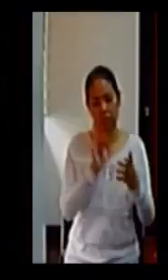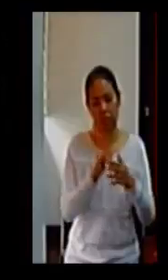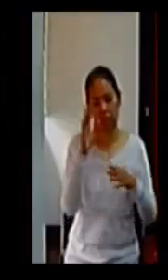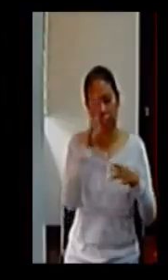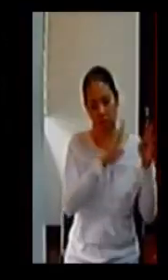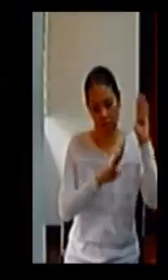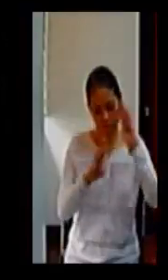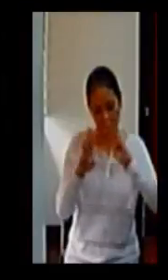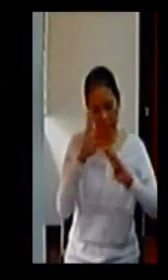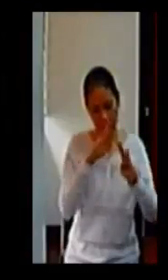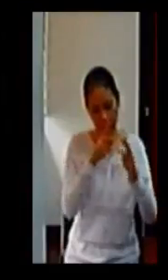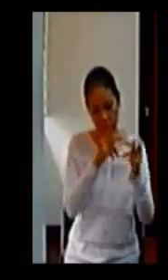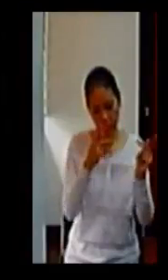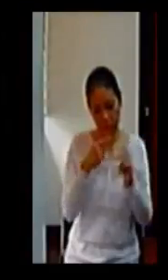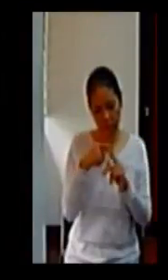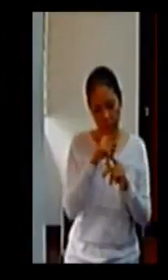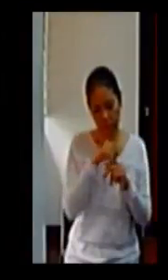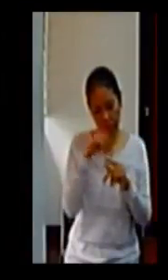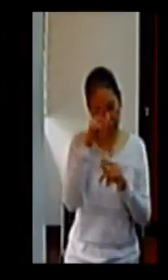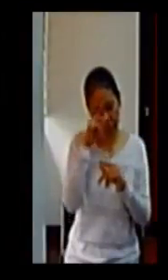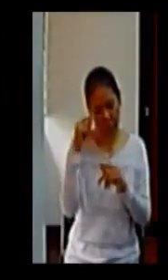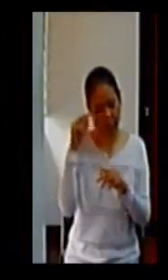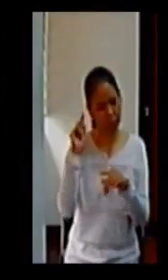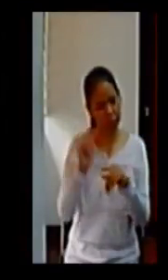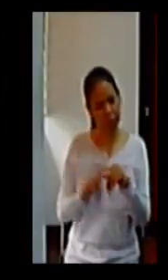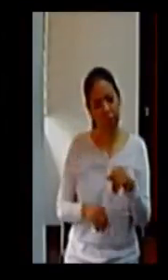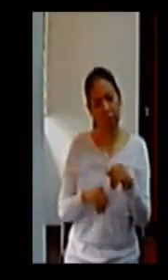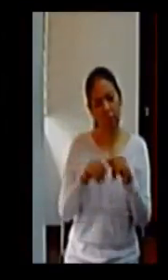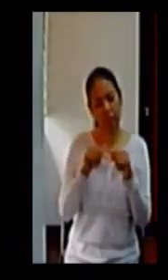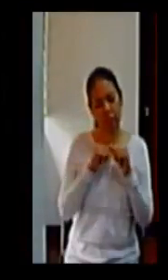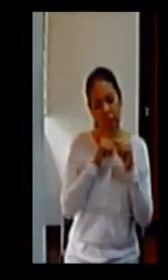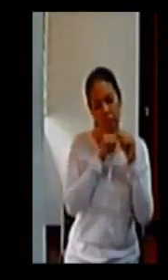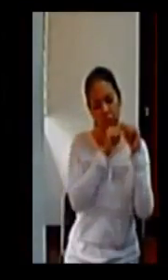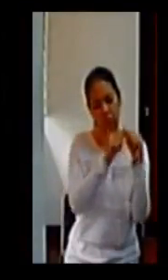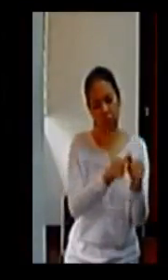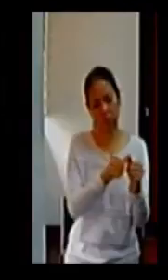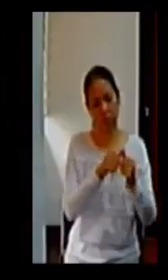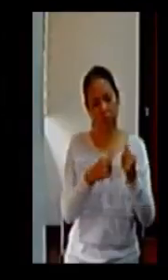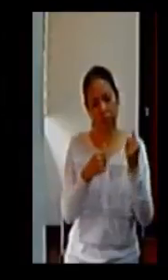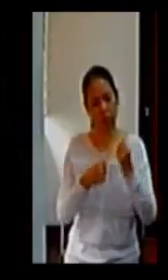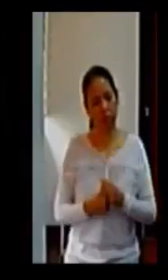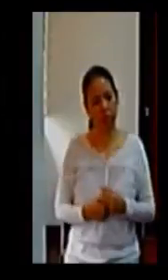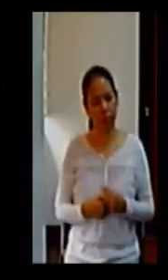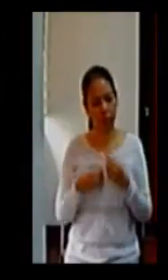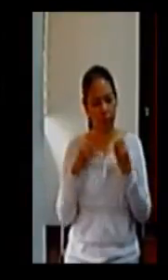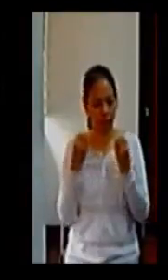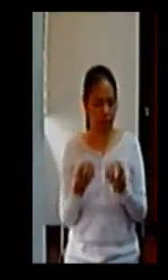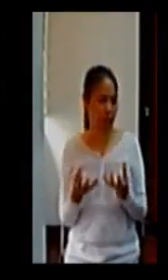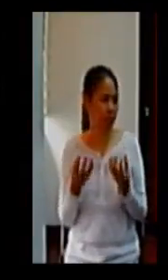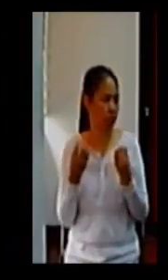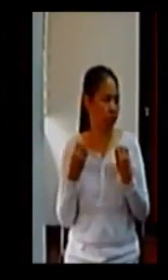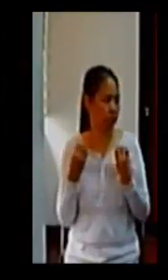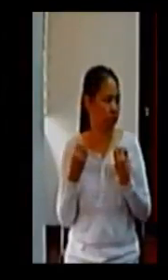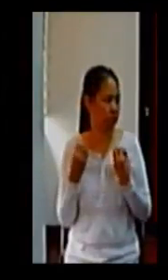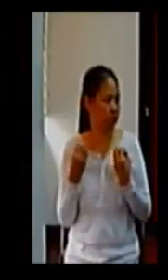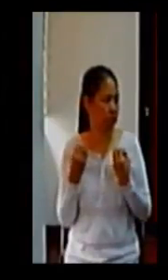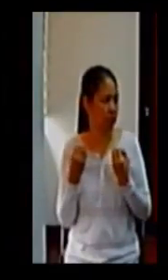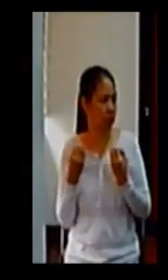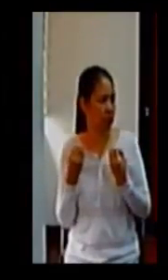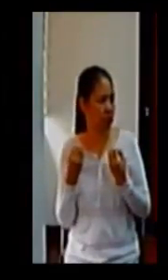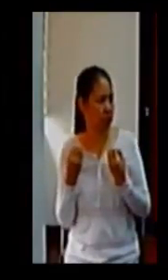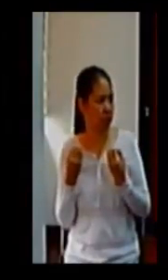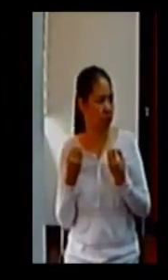ngayon because we cannot anymore sustain this one. So, dumami na po ang mga IBNB,